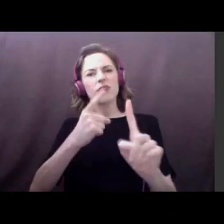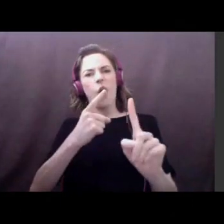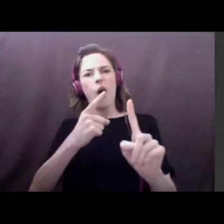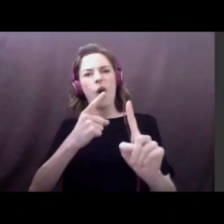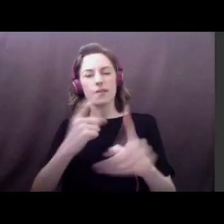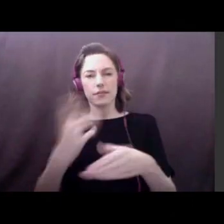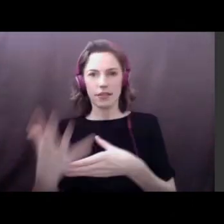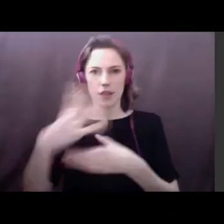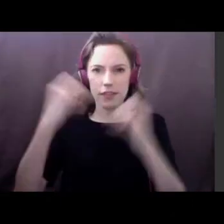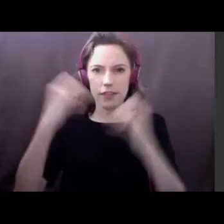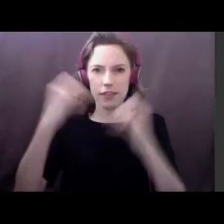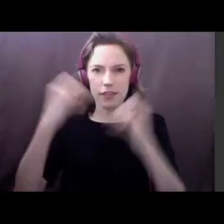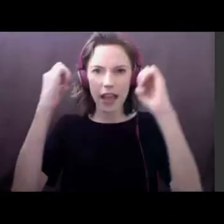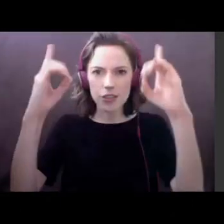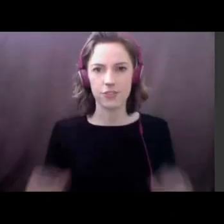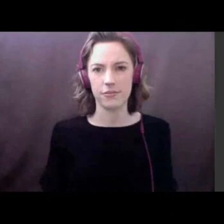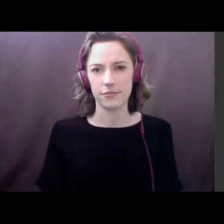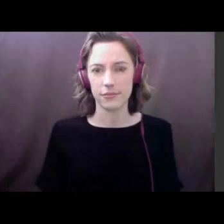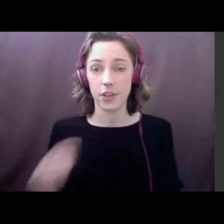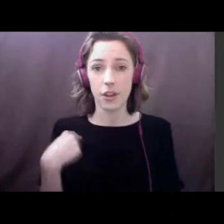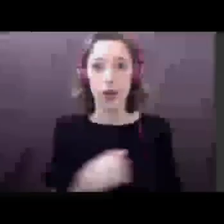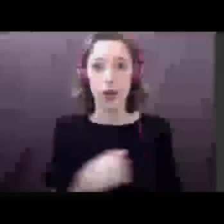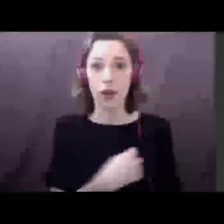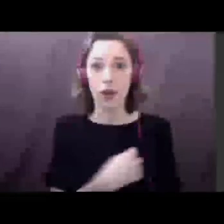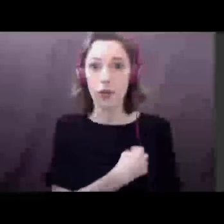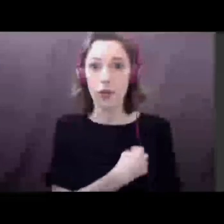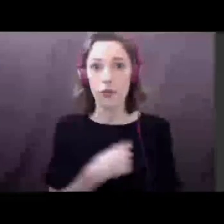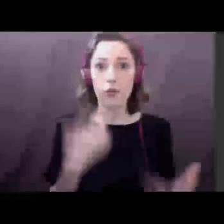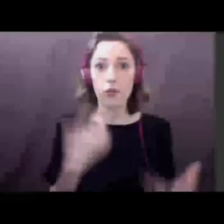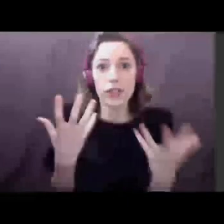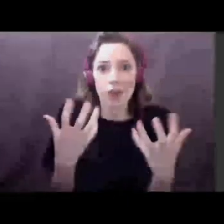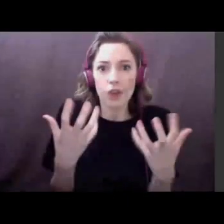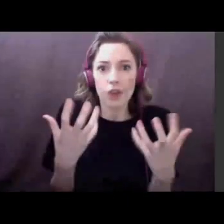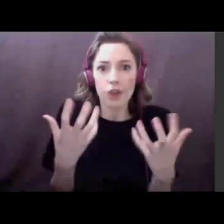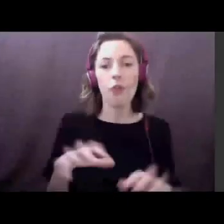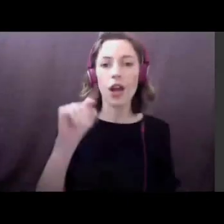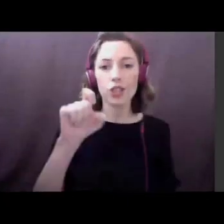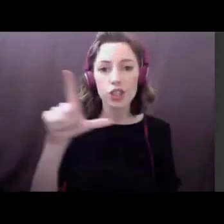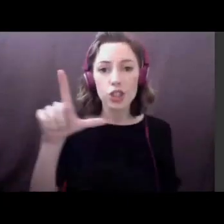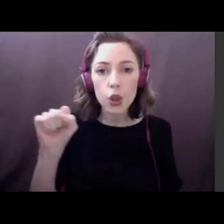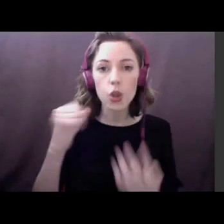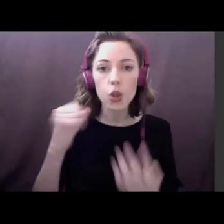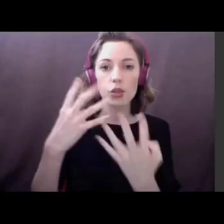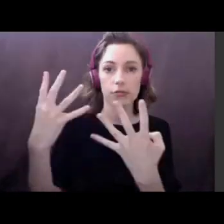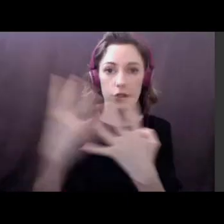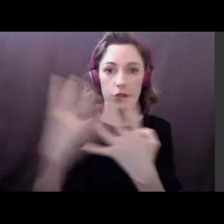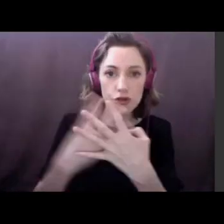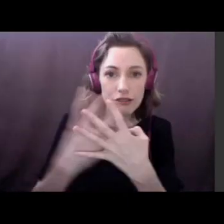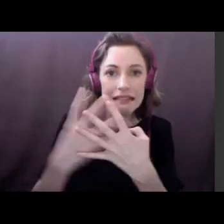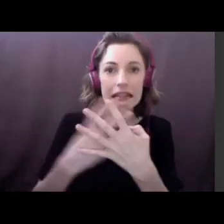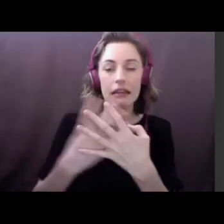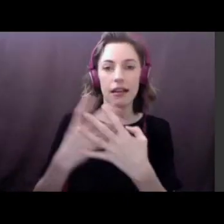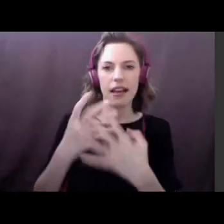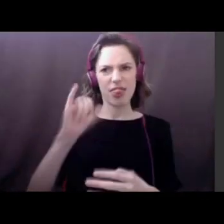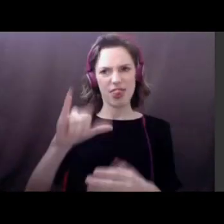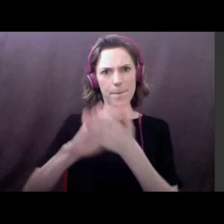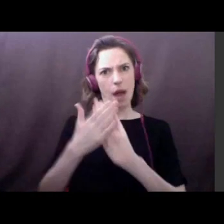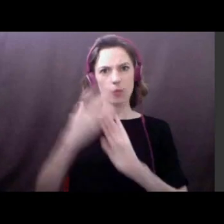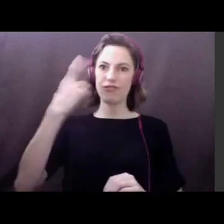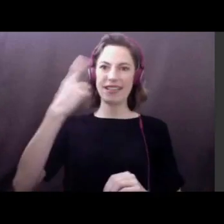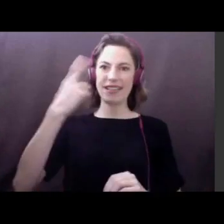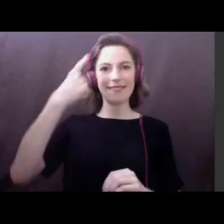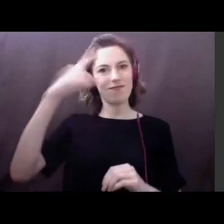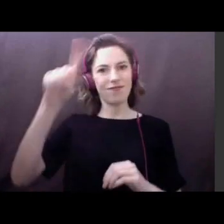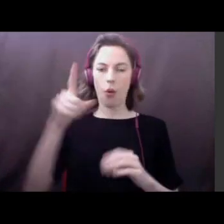or exclusion. But really the ultimate goal is providing the right supports to that child, going to an